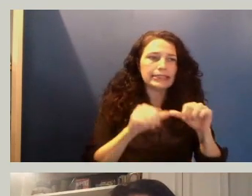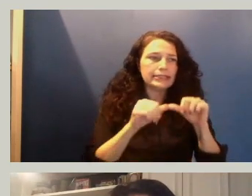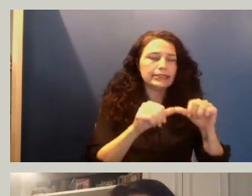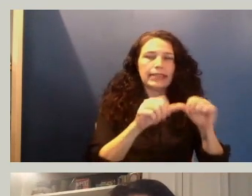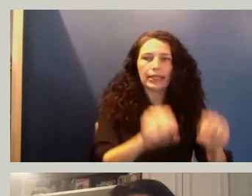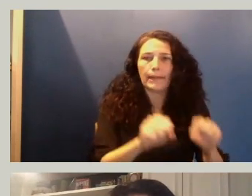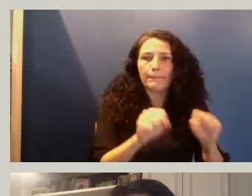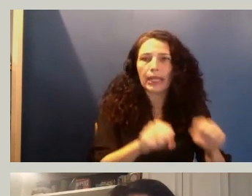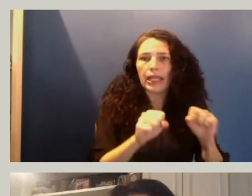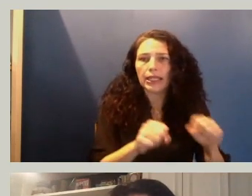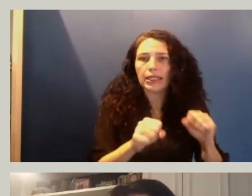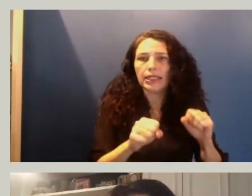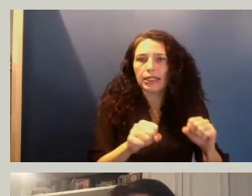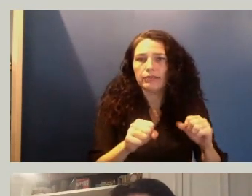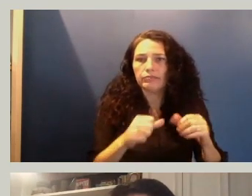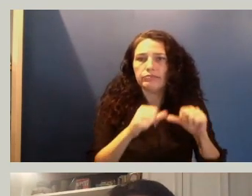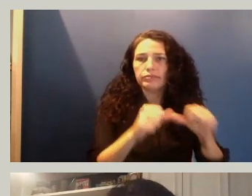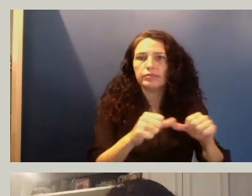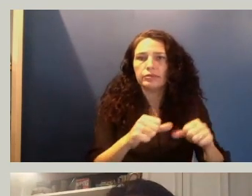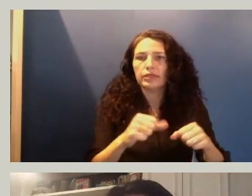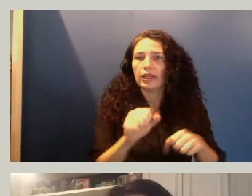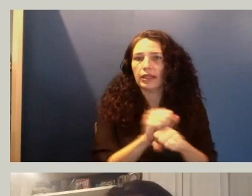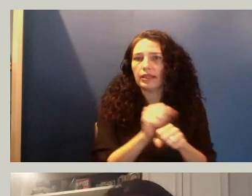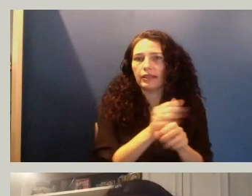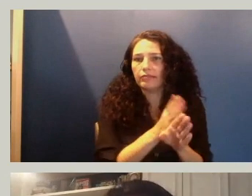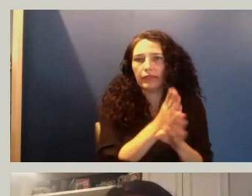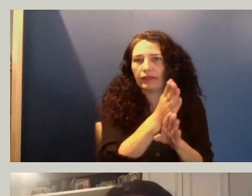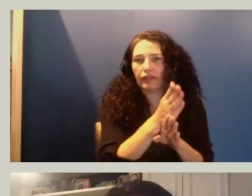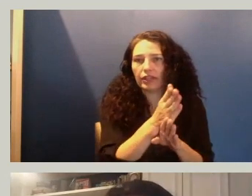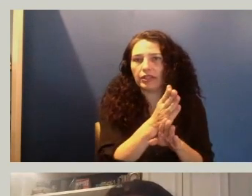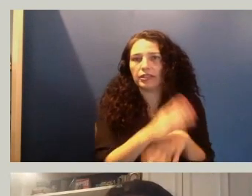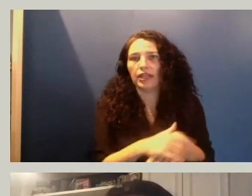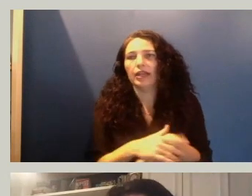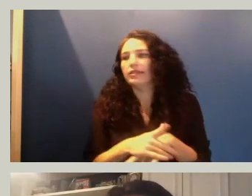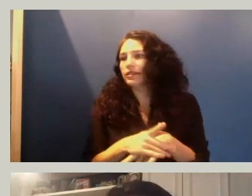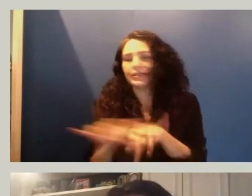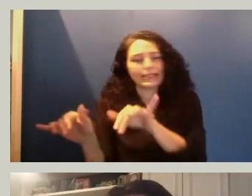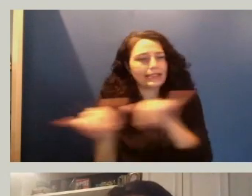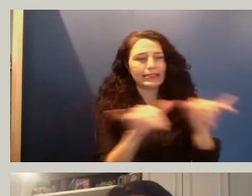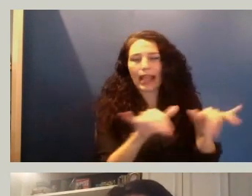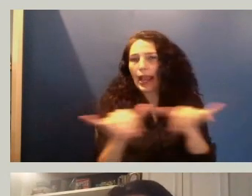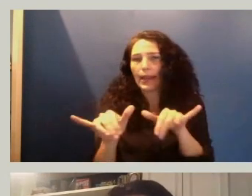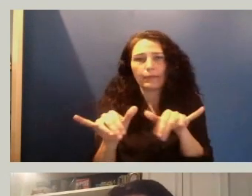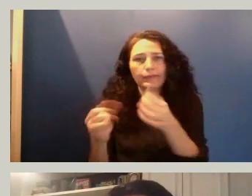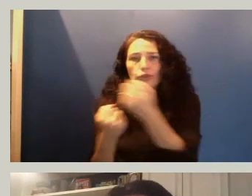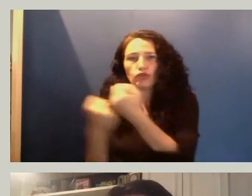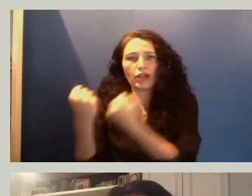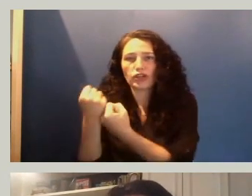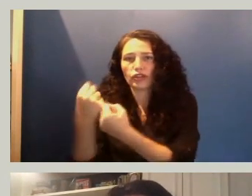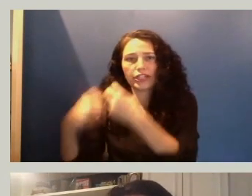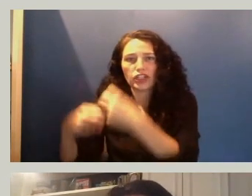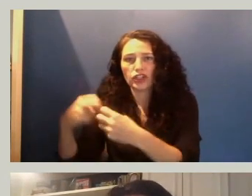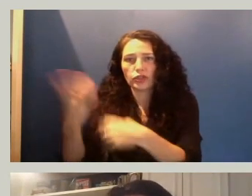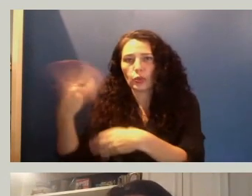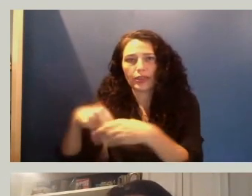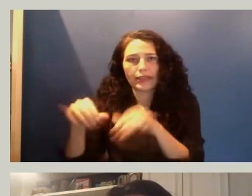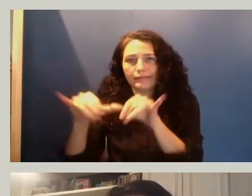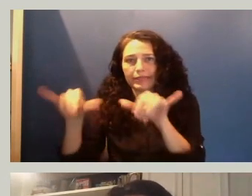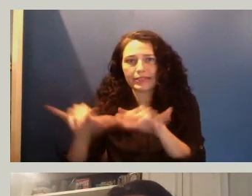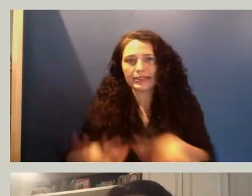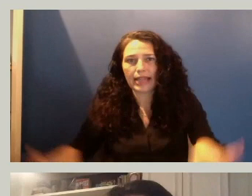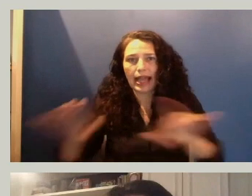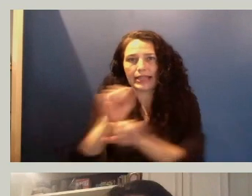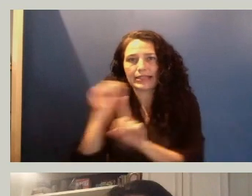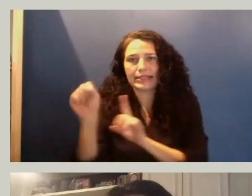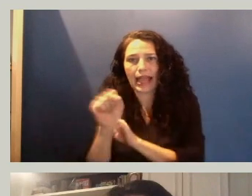for hits the same cross-sections of the structural inequalities in our society. I want to take a minute to refer to the 2018 State of the